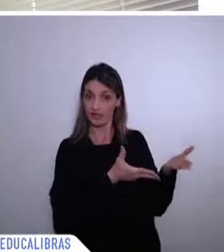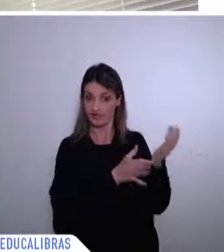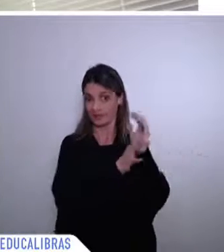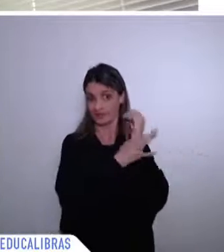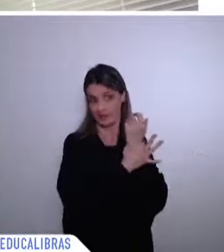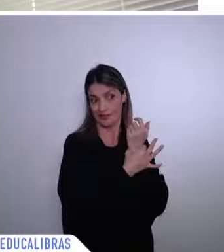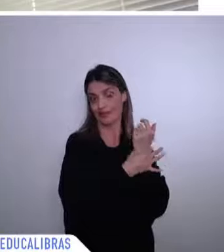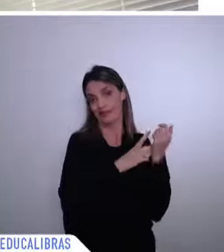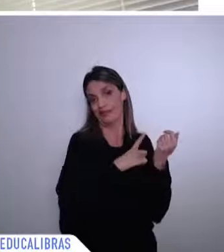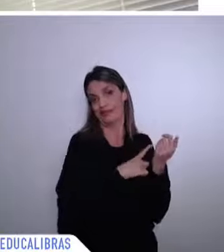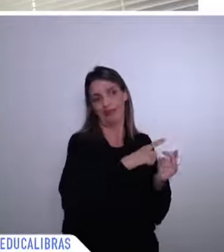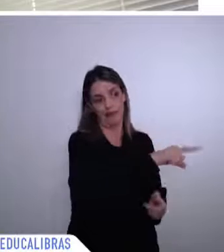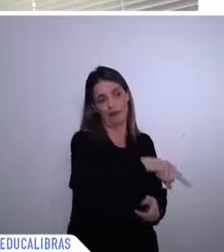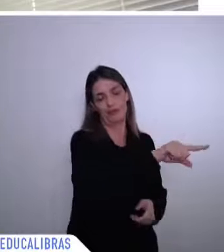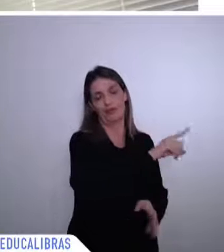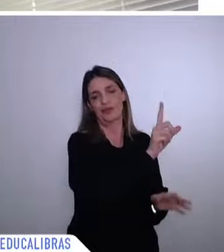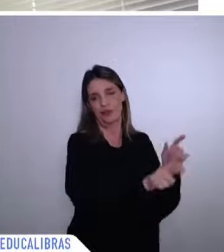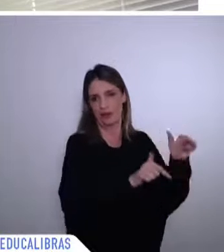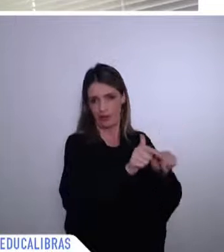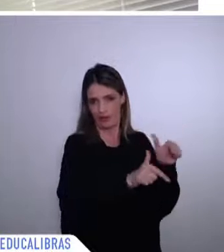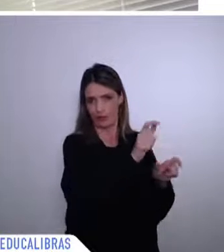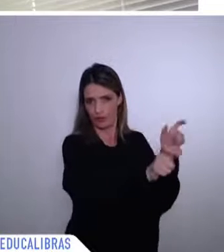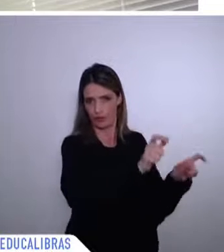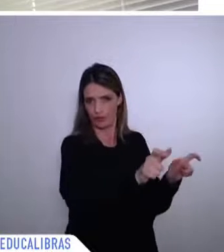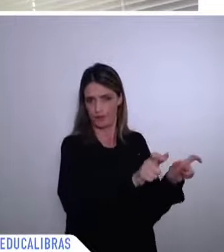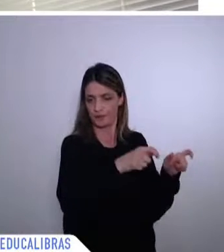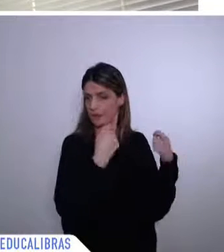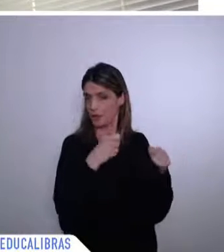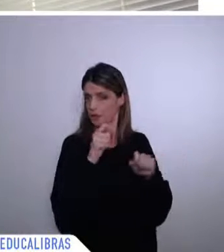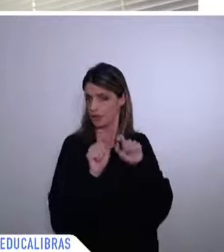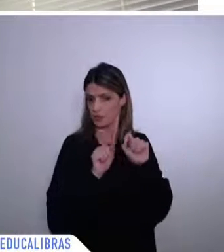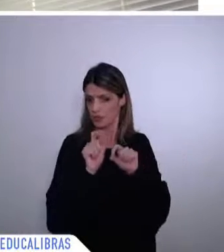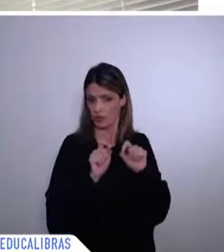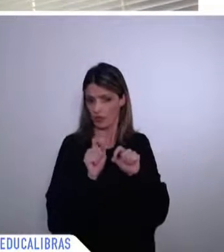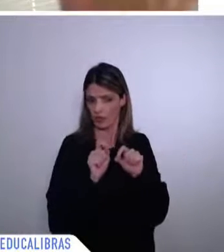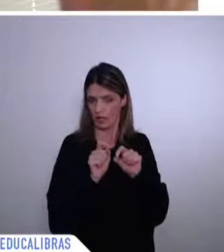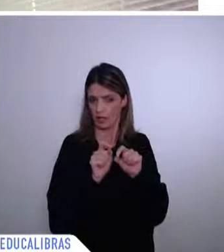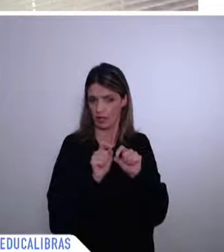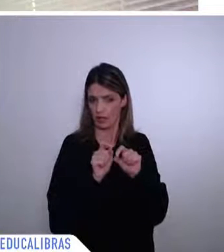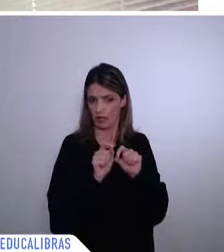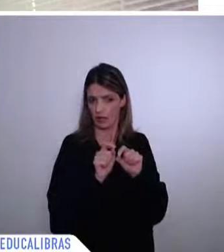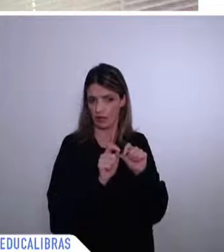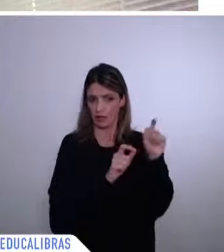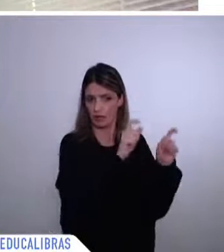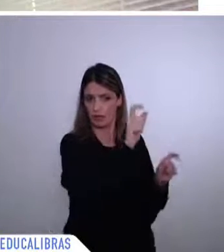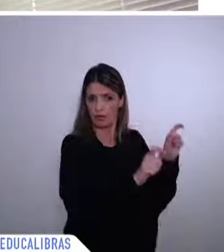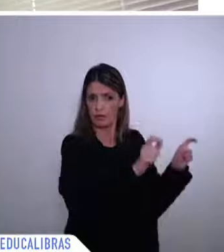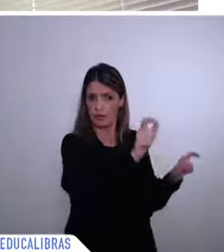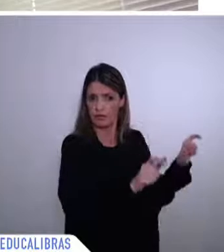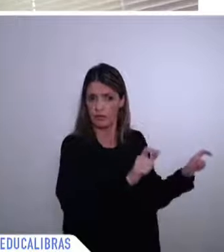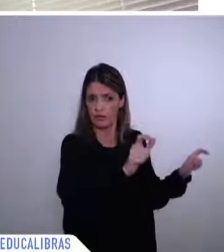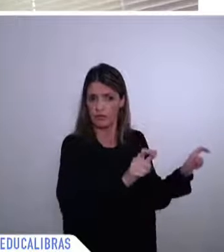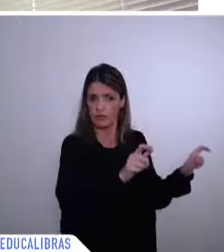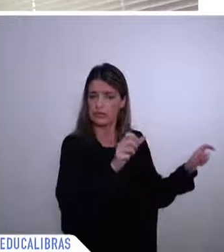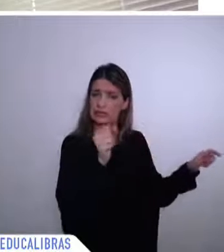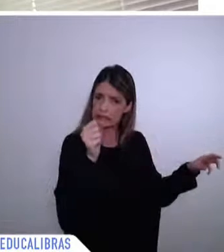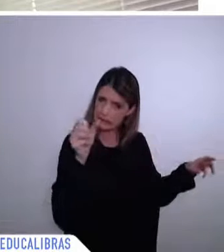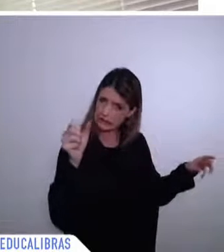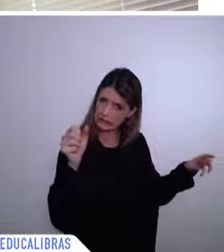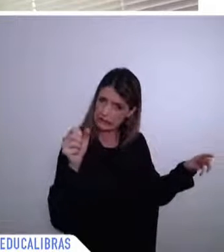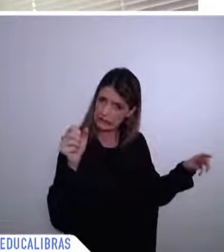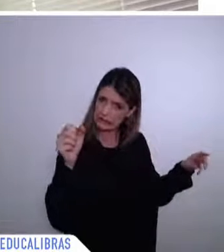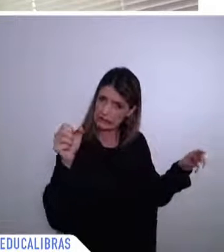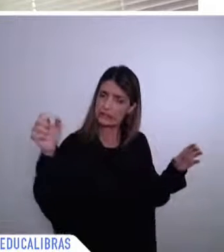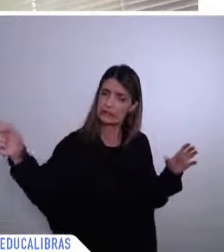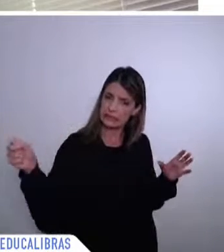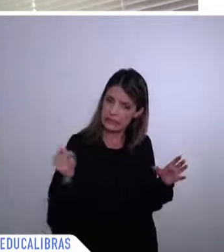they want to have the rights that are secured to other workers. So we have to try and unionize and